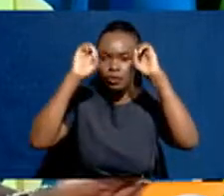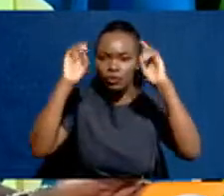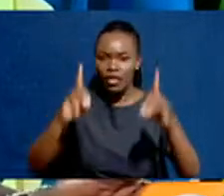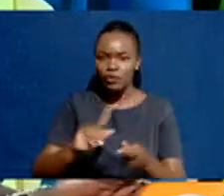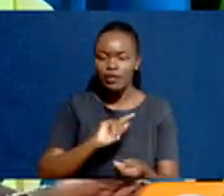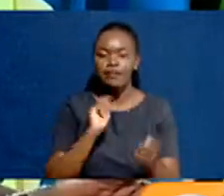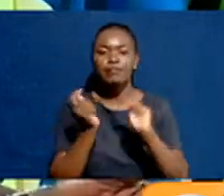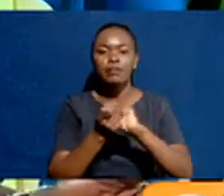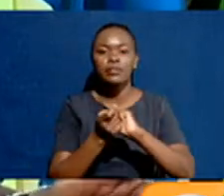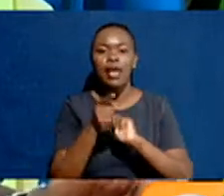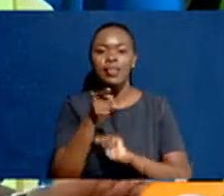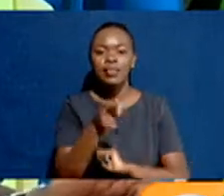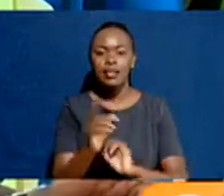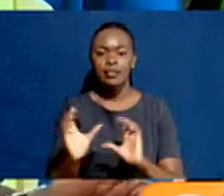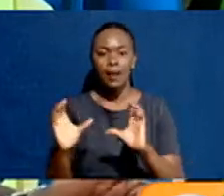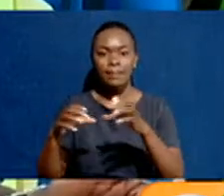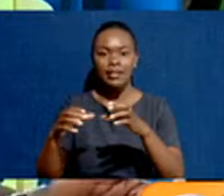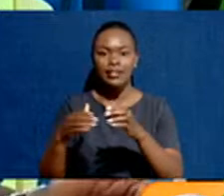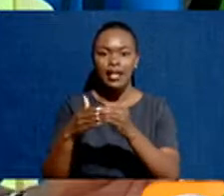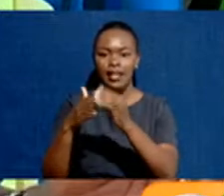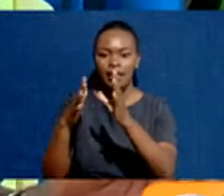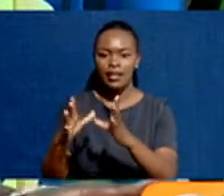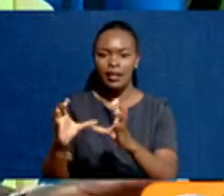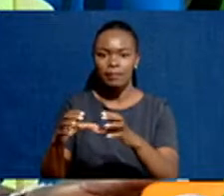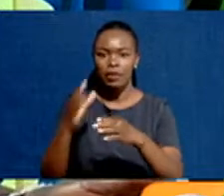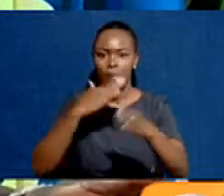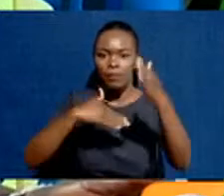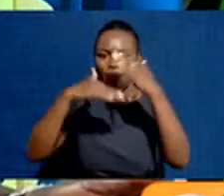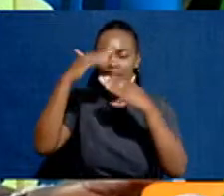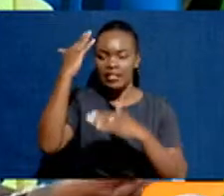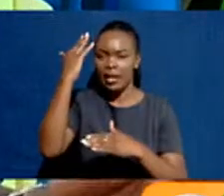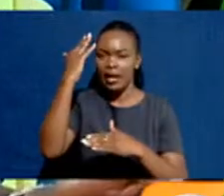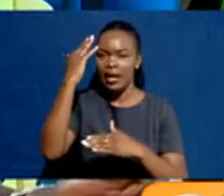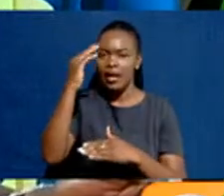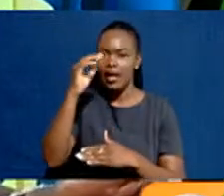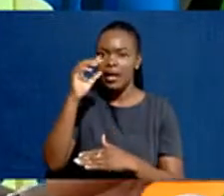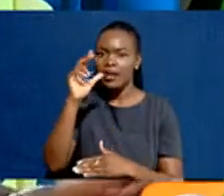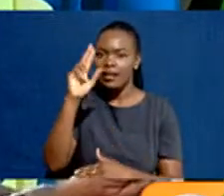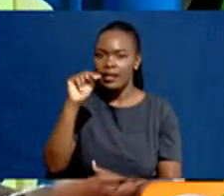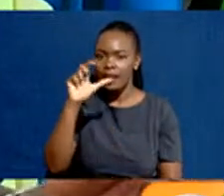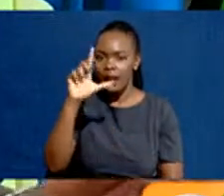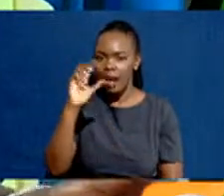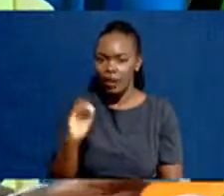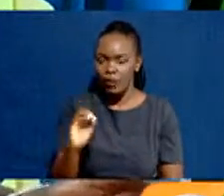That party, led by Professor Raphael Munavu, has